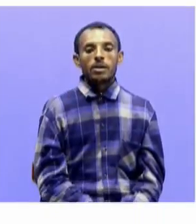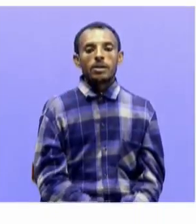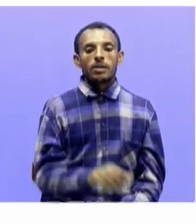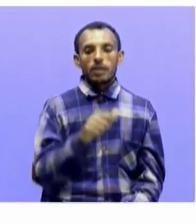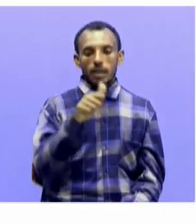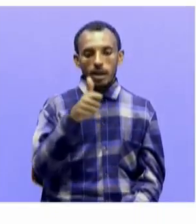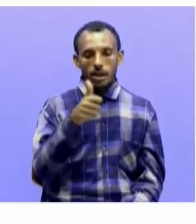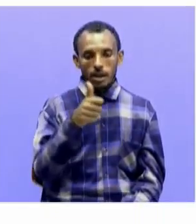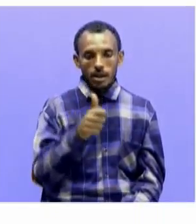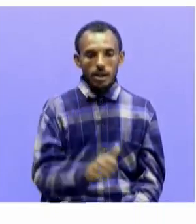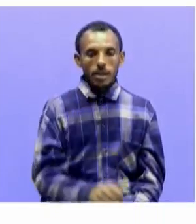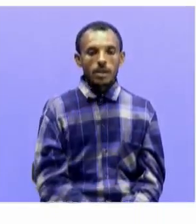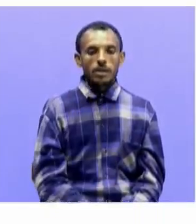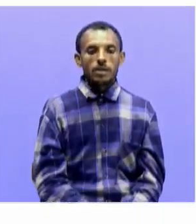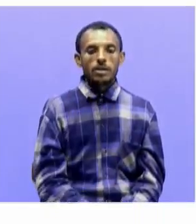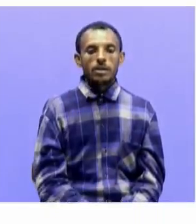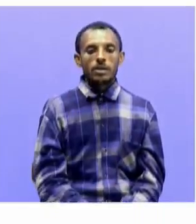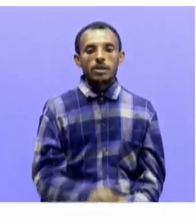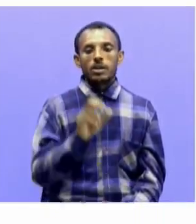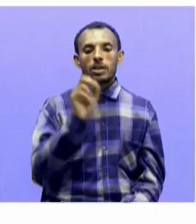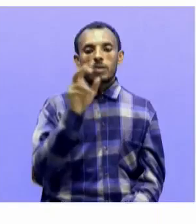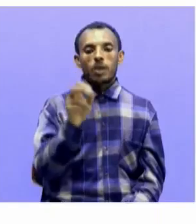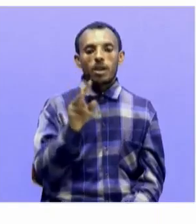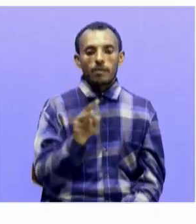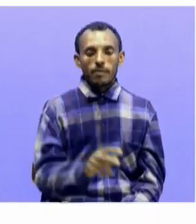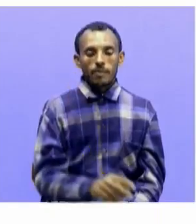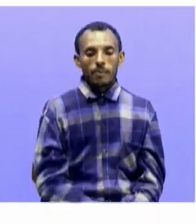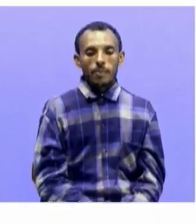10, 12,